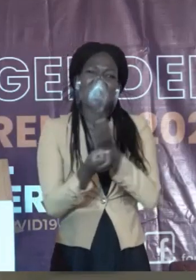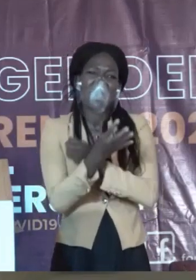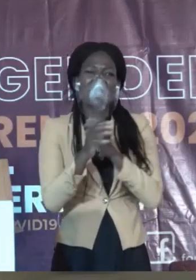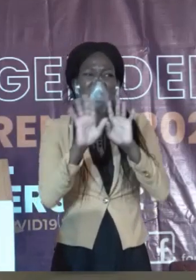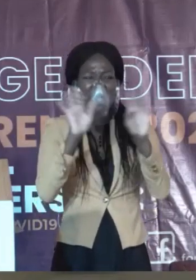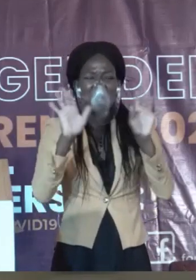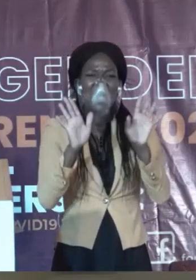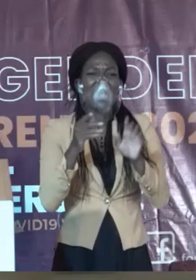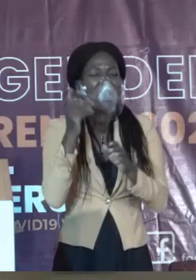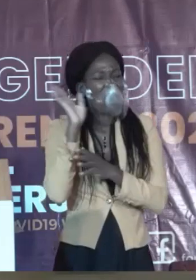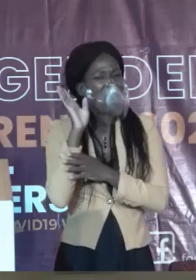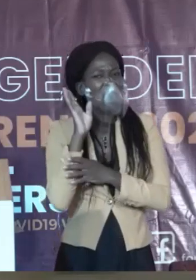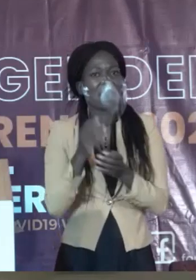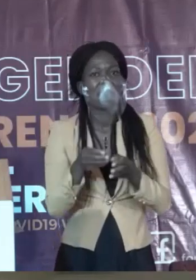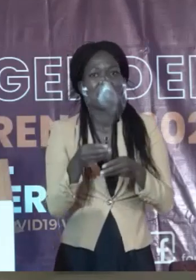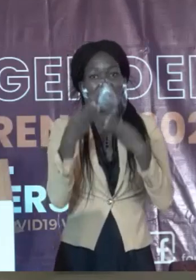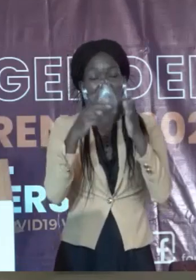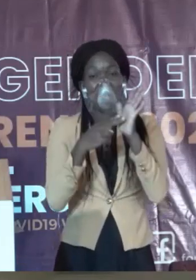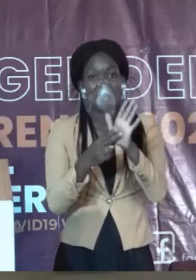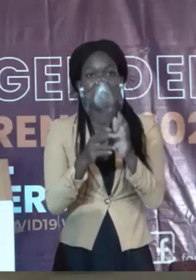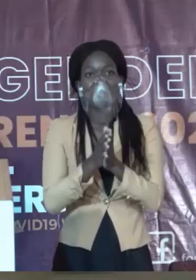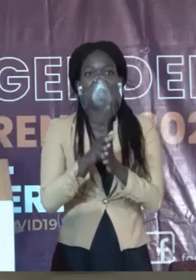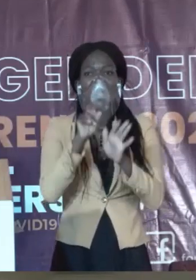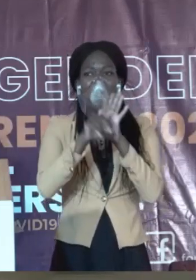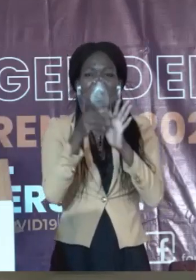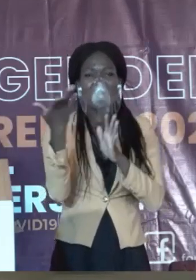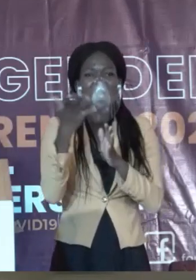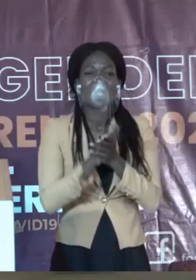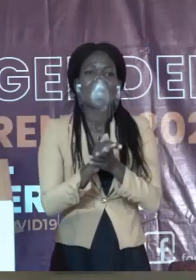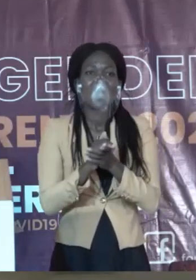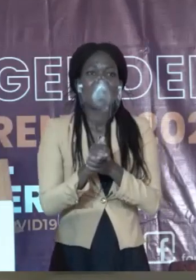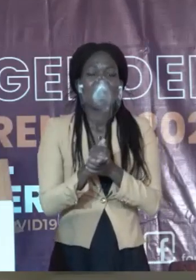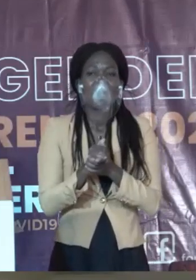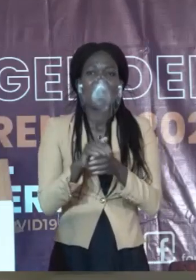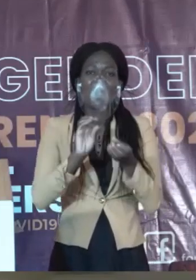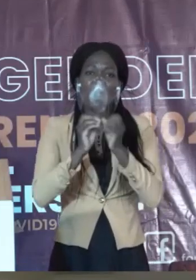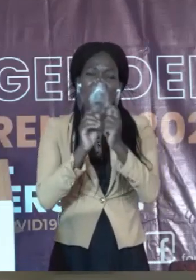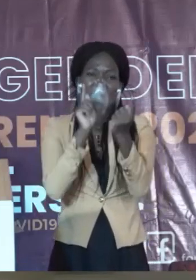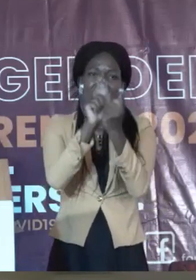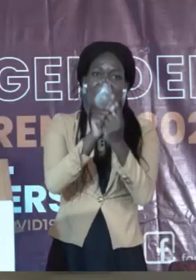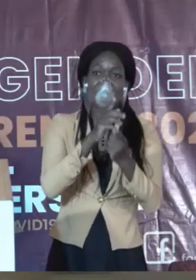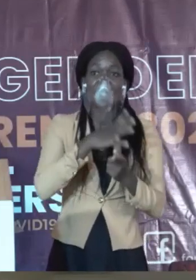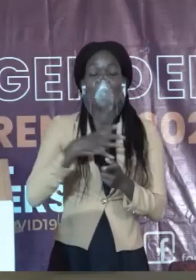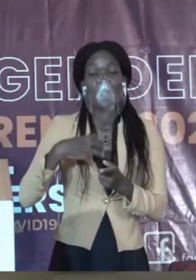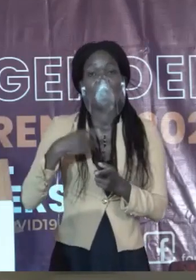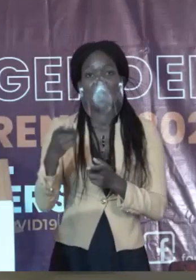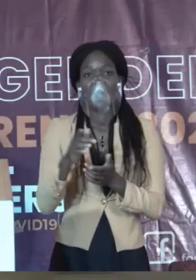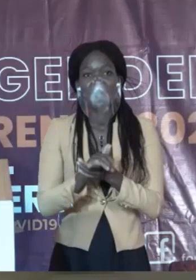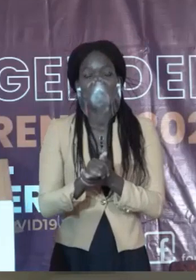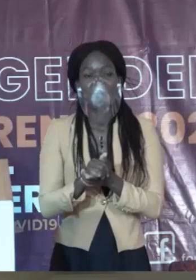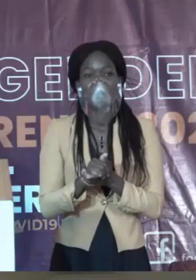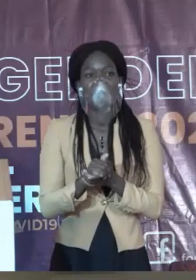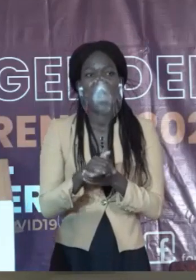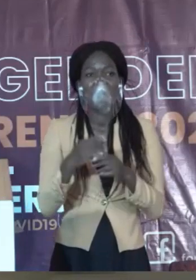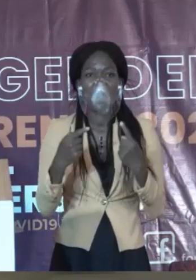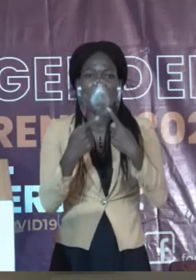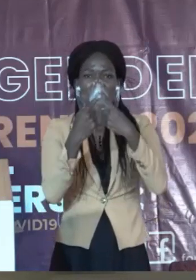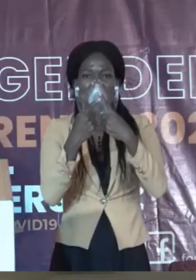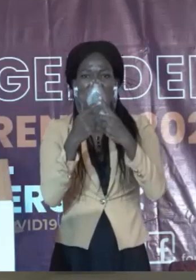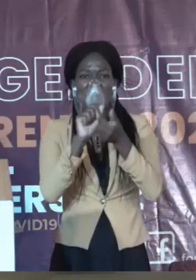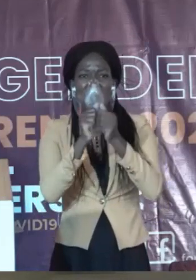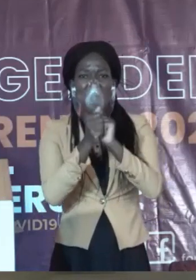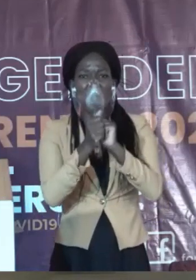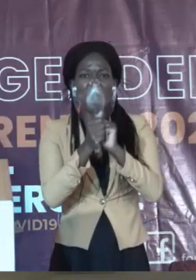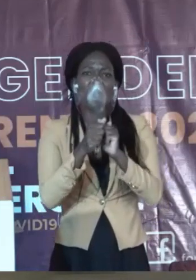there's a project in the informal sector that is targeting women that have been affected by